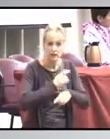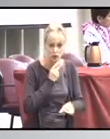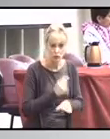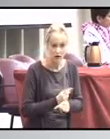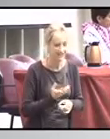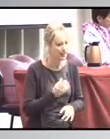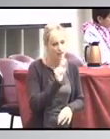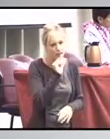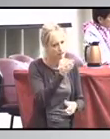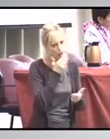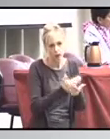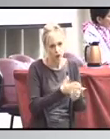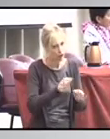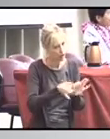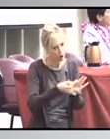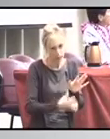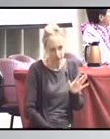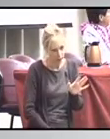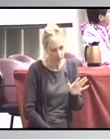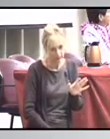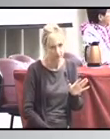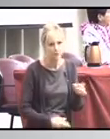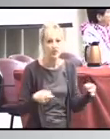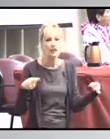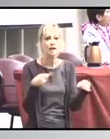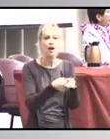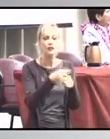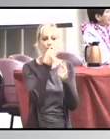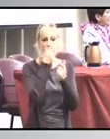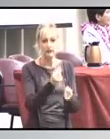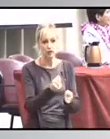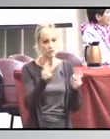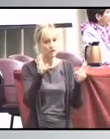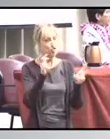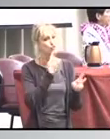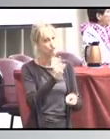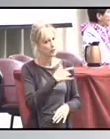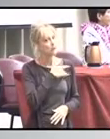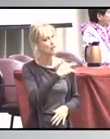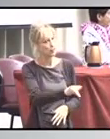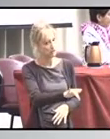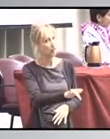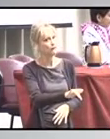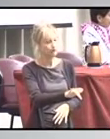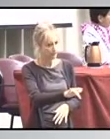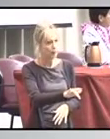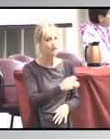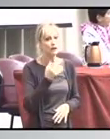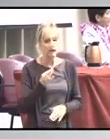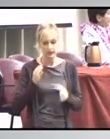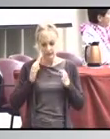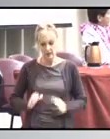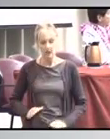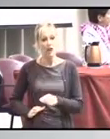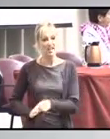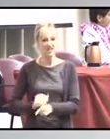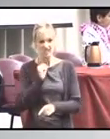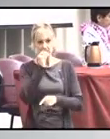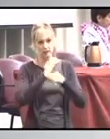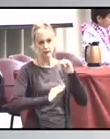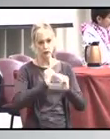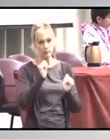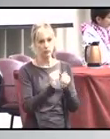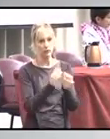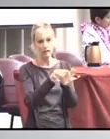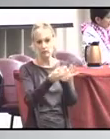That's not a good interpreter. The conflict of interest issue, be really sensitive to whether the client is uncomfortable with the